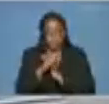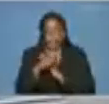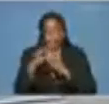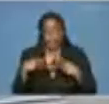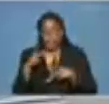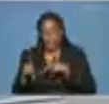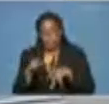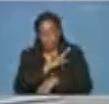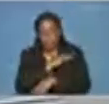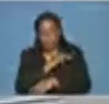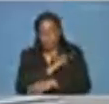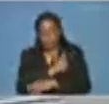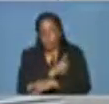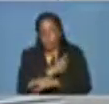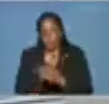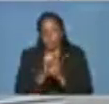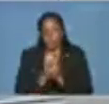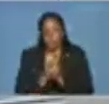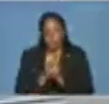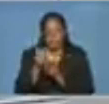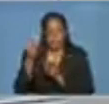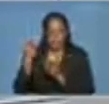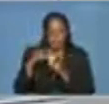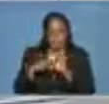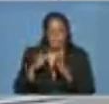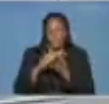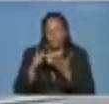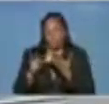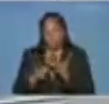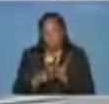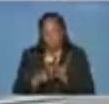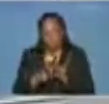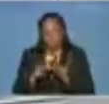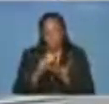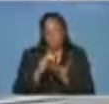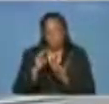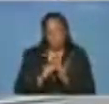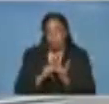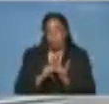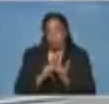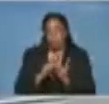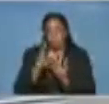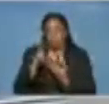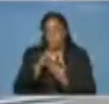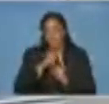the Public Hospitals Authority. Since the launch of the program, I'm advised in November of 2022, we have